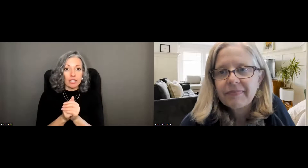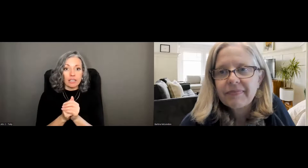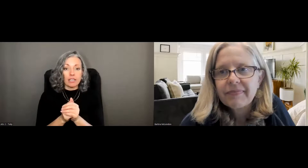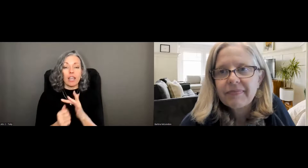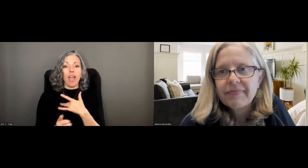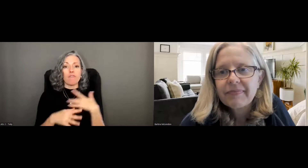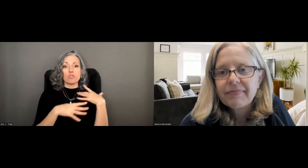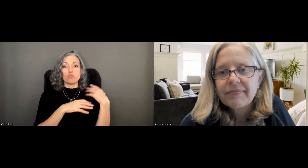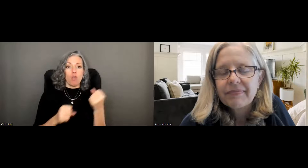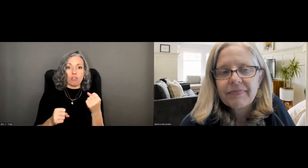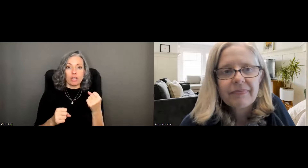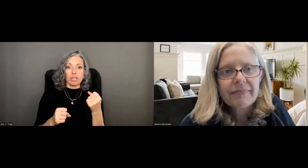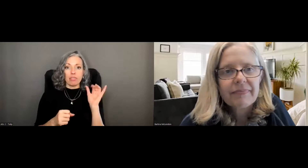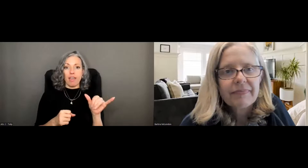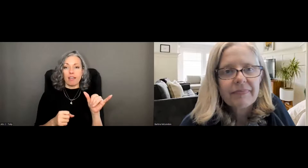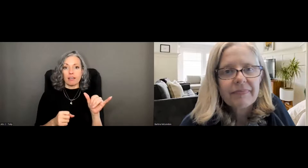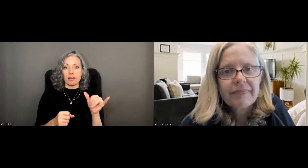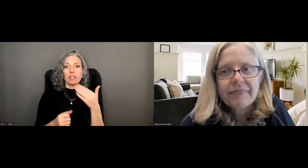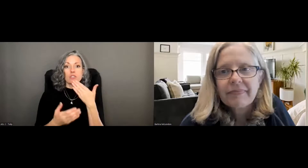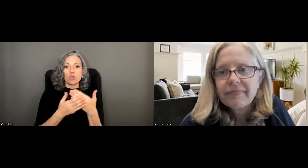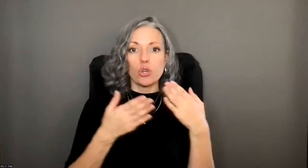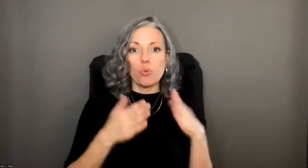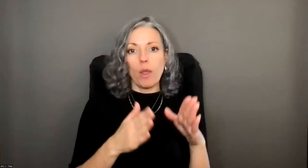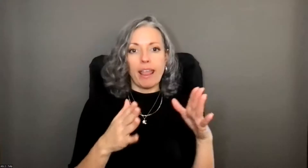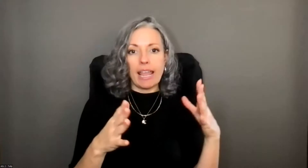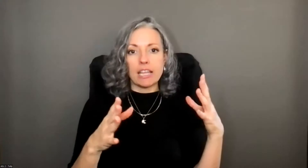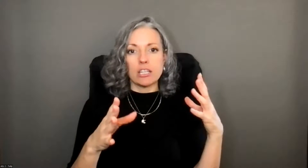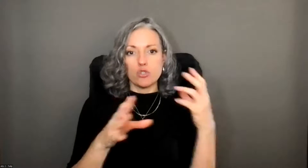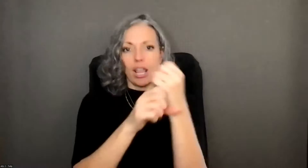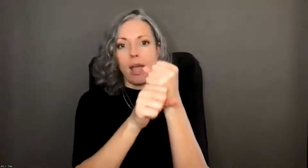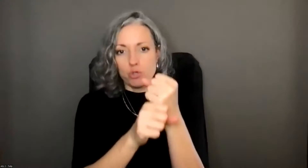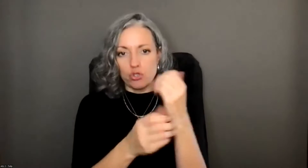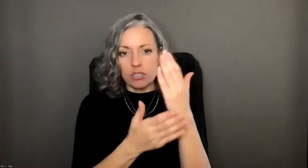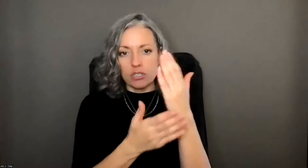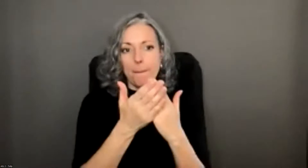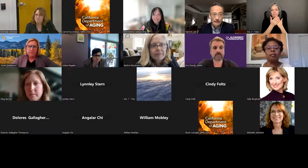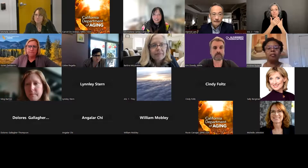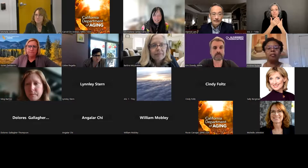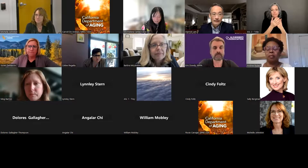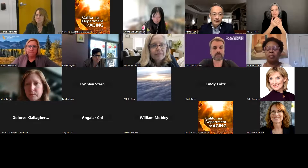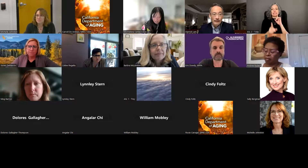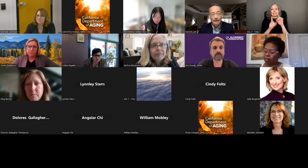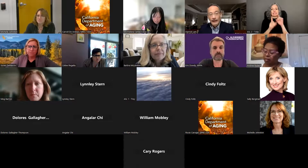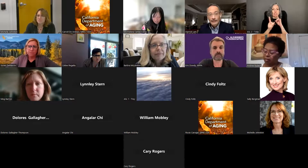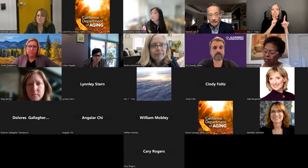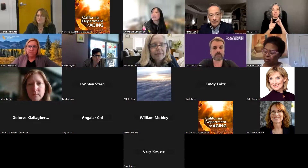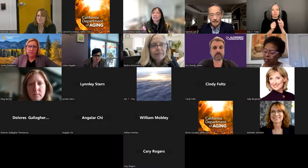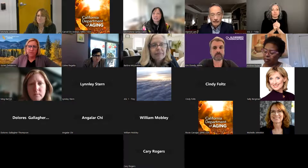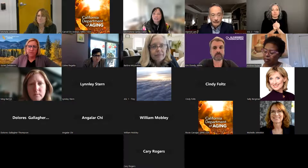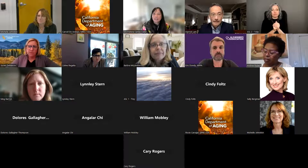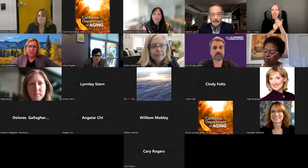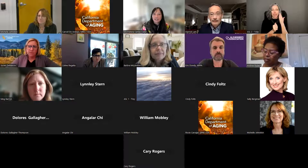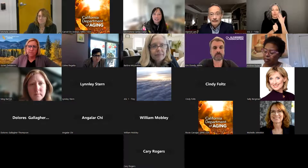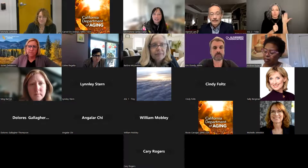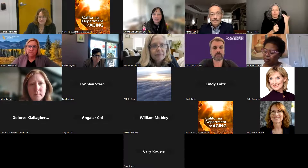that, this is a good way to capture some of our discussion at our last meeting